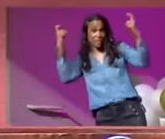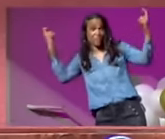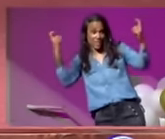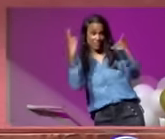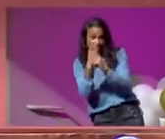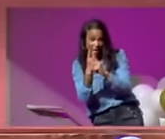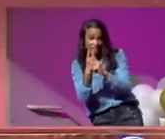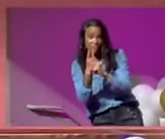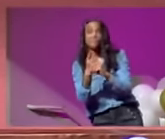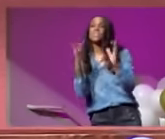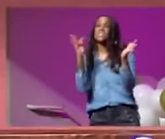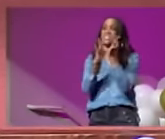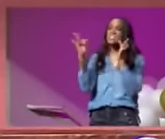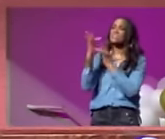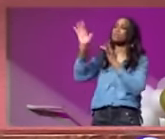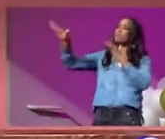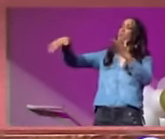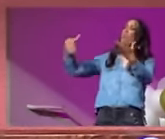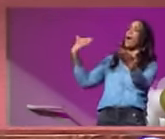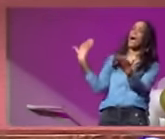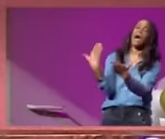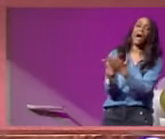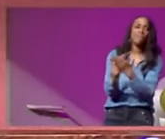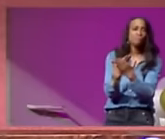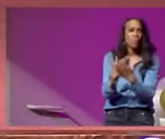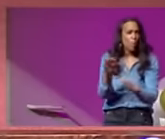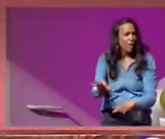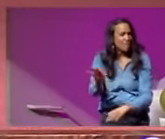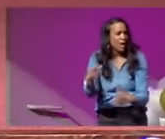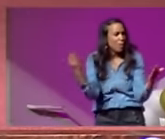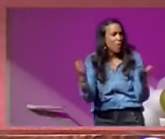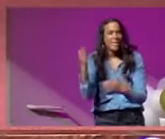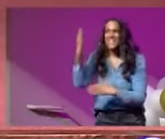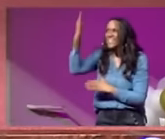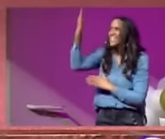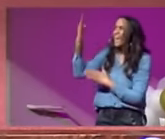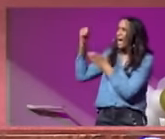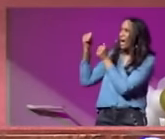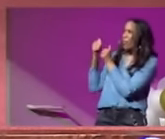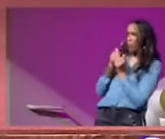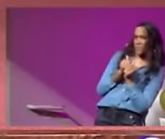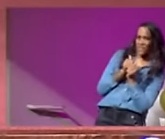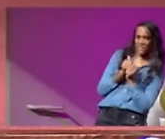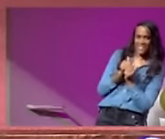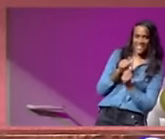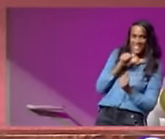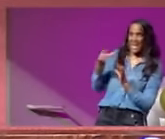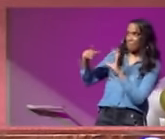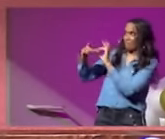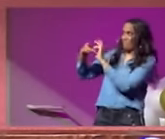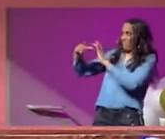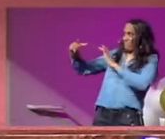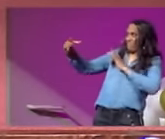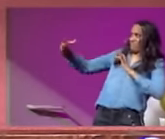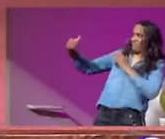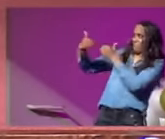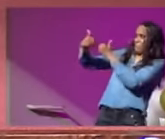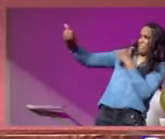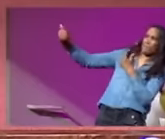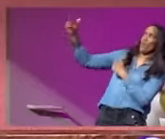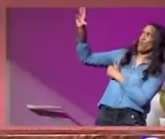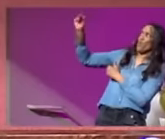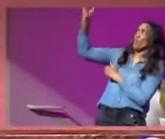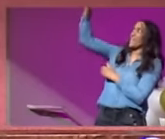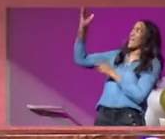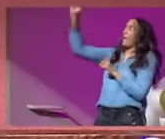because Jesus has come, we discovered that God is not some distant, disinterested deity,